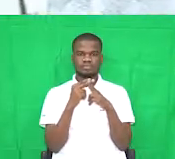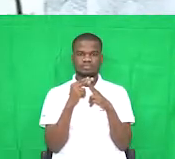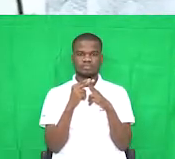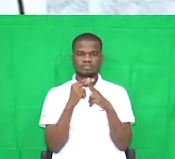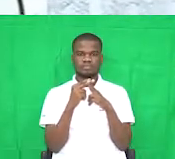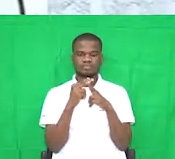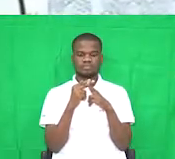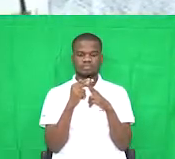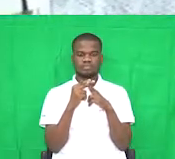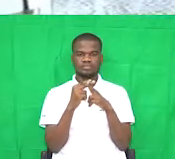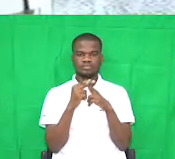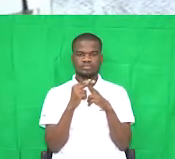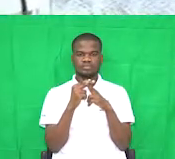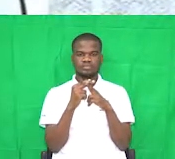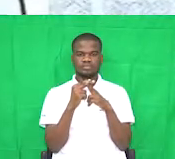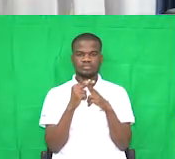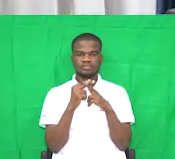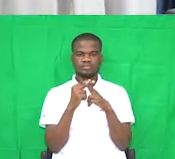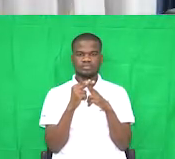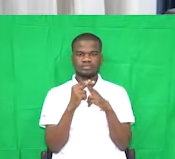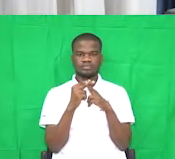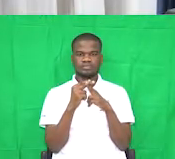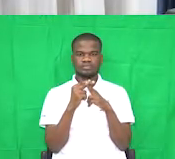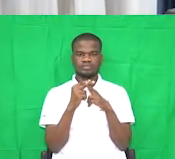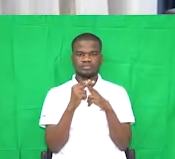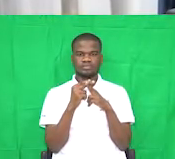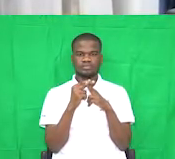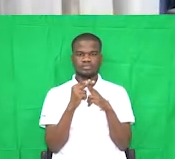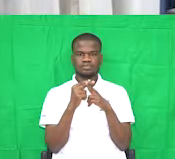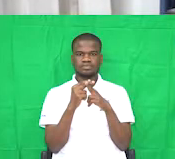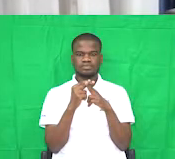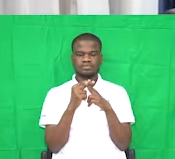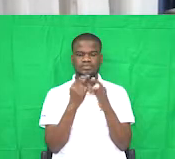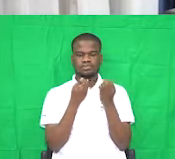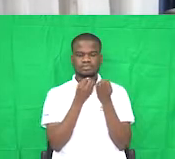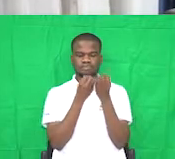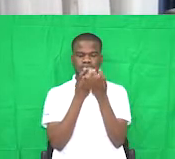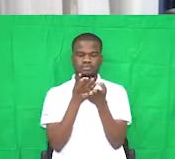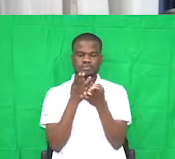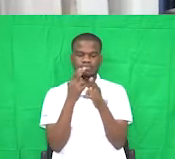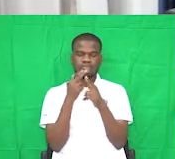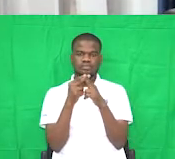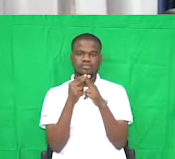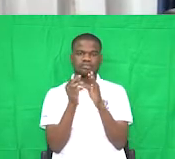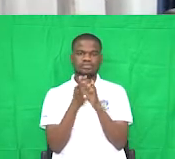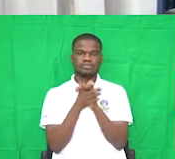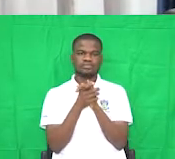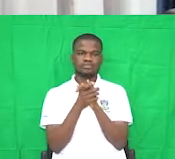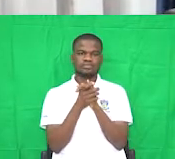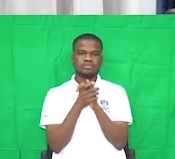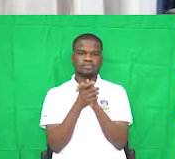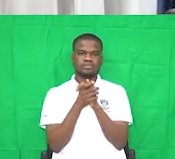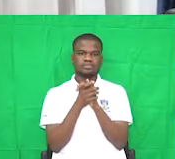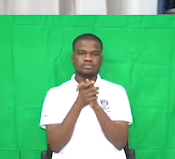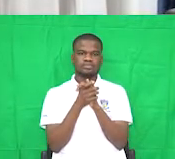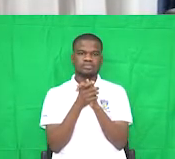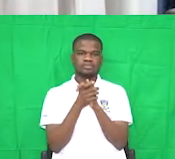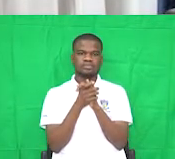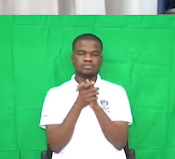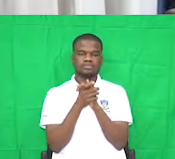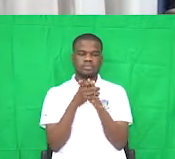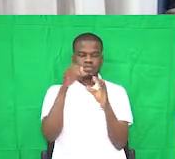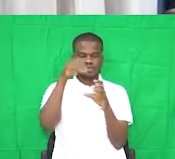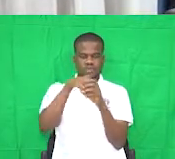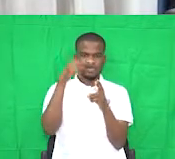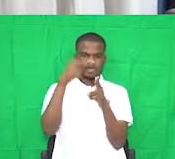Mr. Vincent Kwame Osei, Mr. Eric Owusu Ansa, Mr. Joseph Osei Tutu, in the